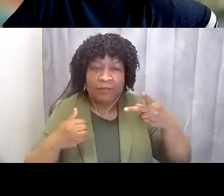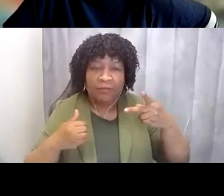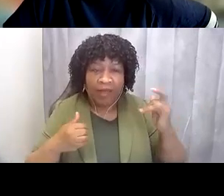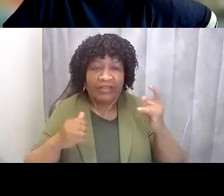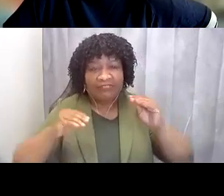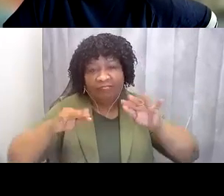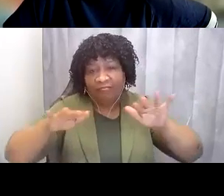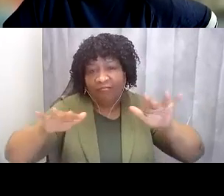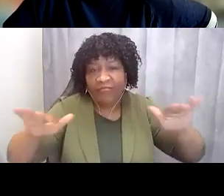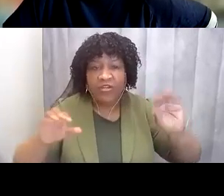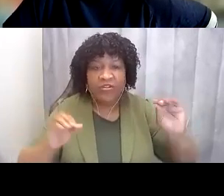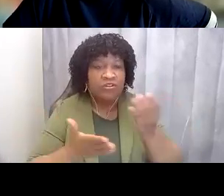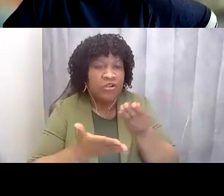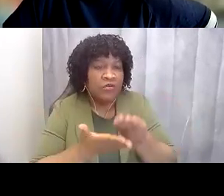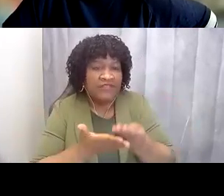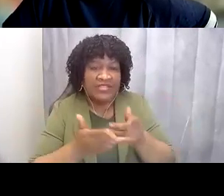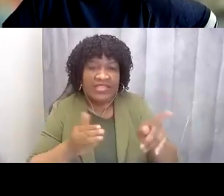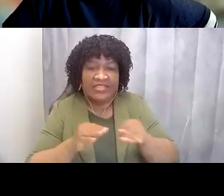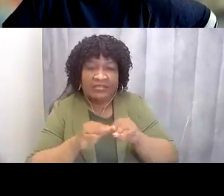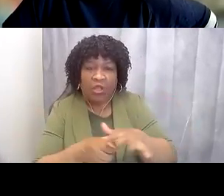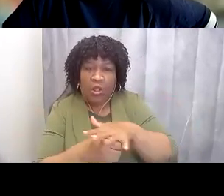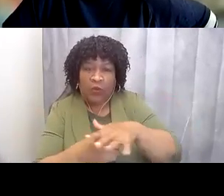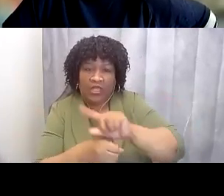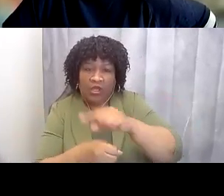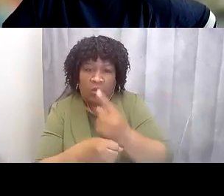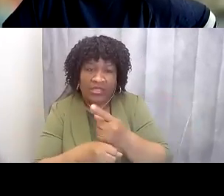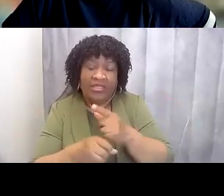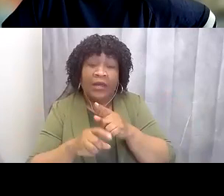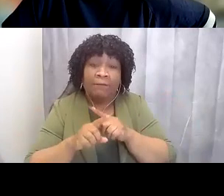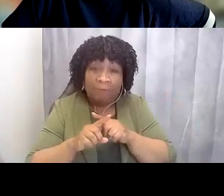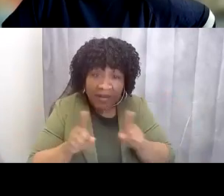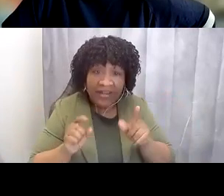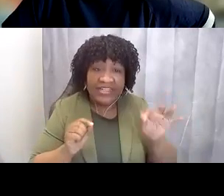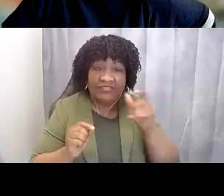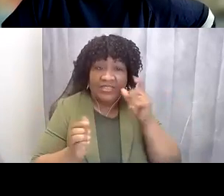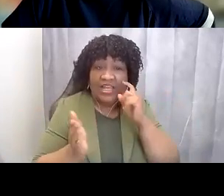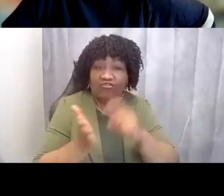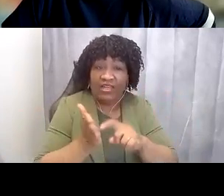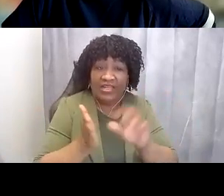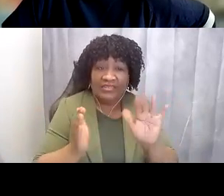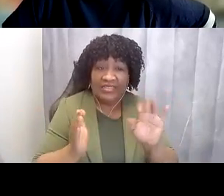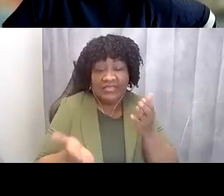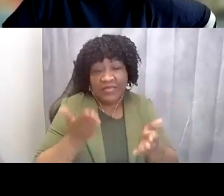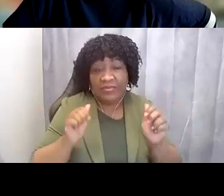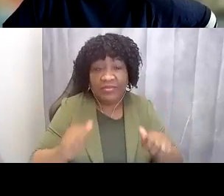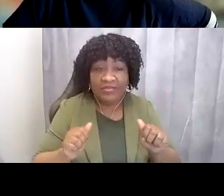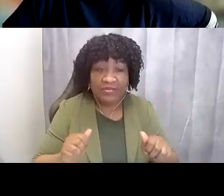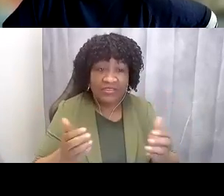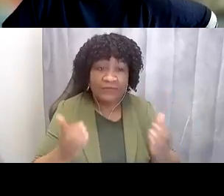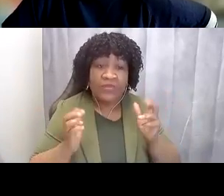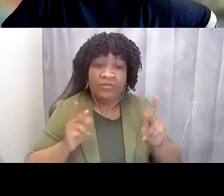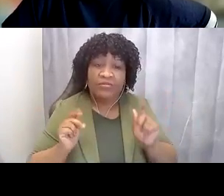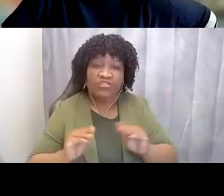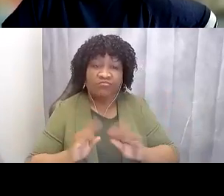no evidence that monkeypox is spreading locally, but if there are unrecognized cases, that's a possibility. People